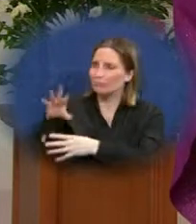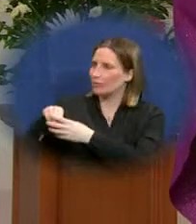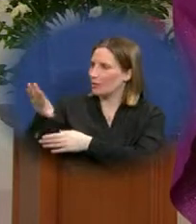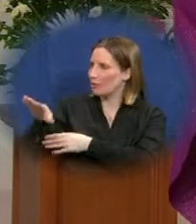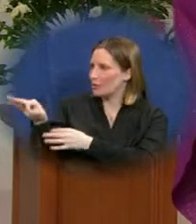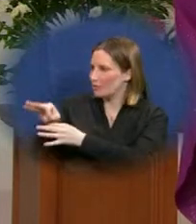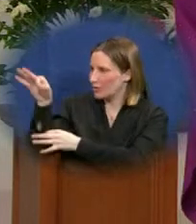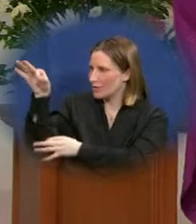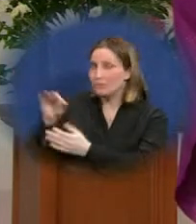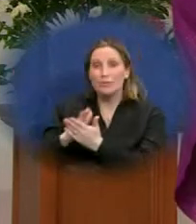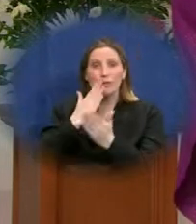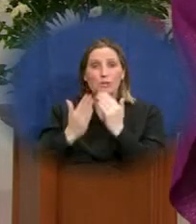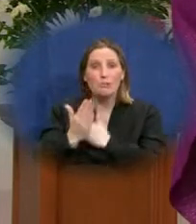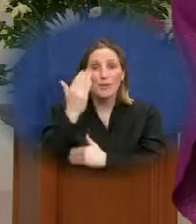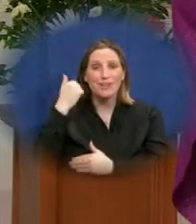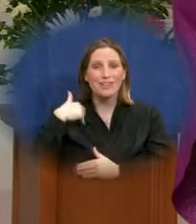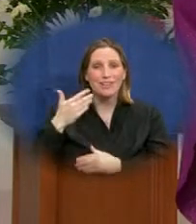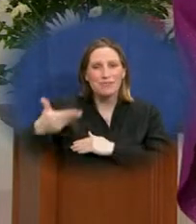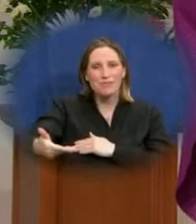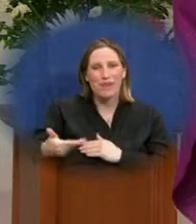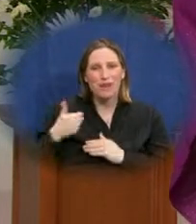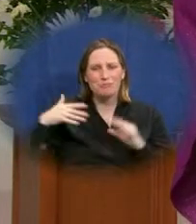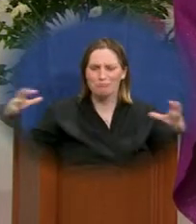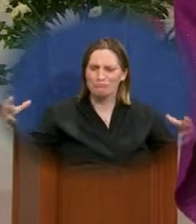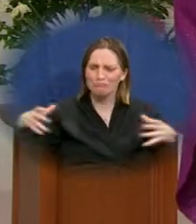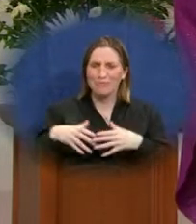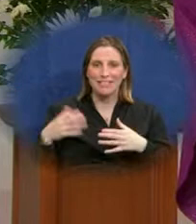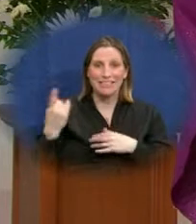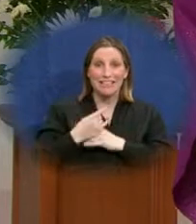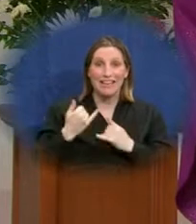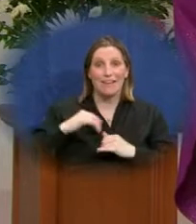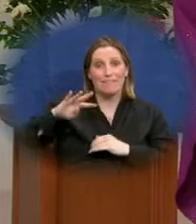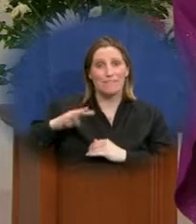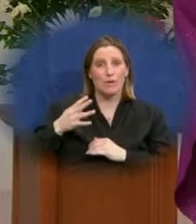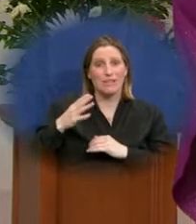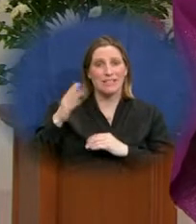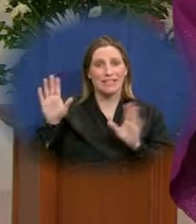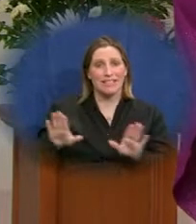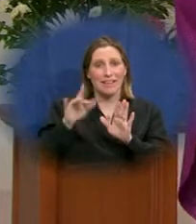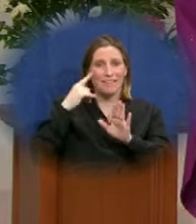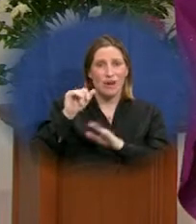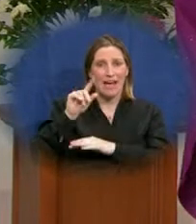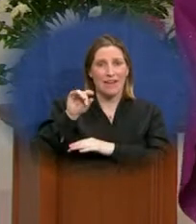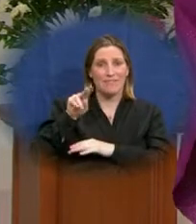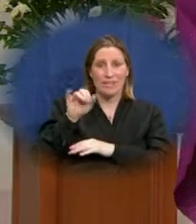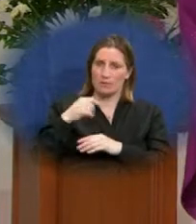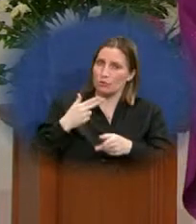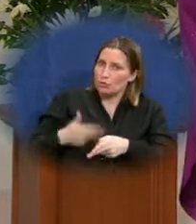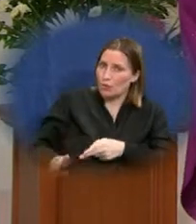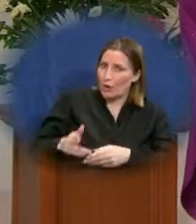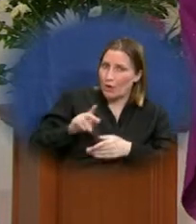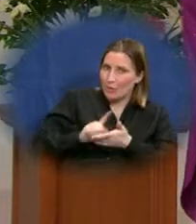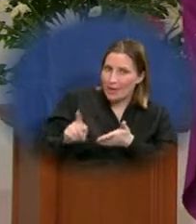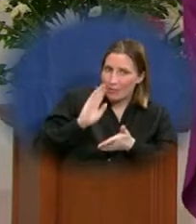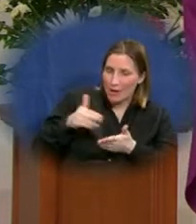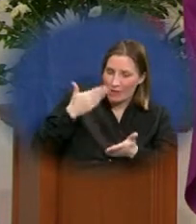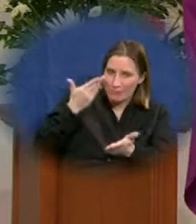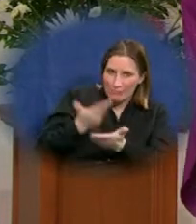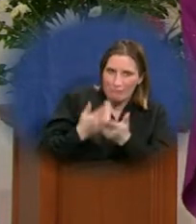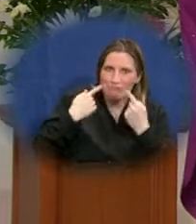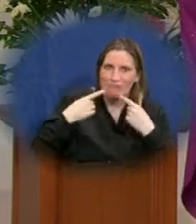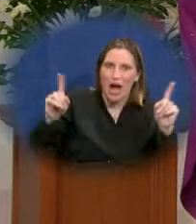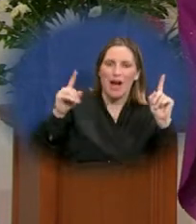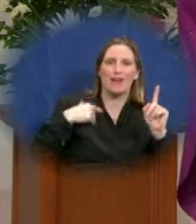spirit. Good morning and welcome as we gather on this fourth Sunday of Advent, a very short week leading us to the great festival